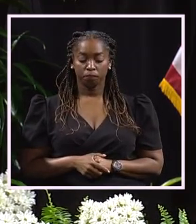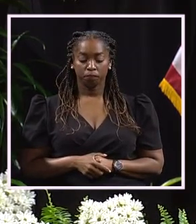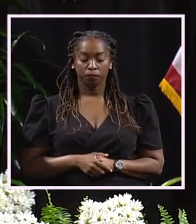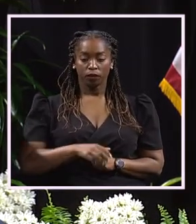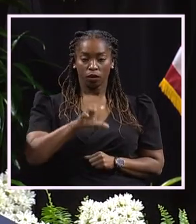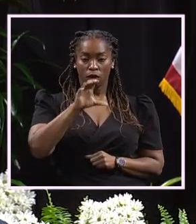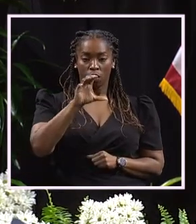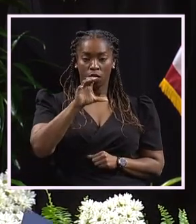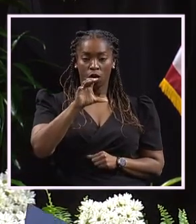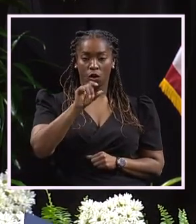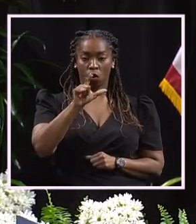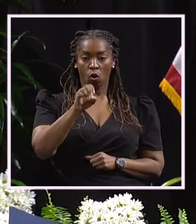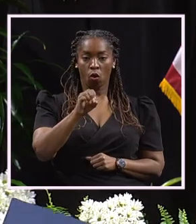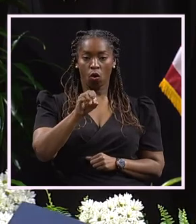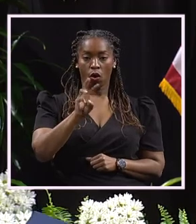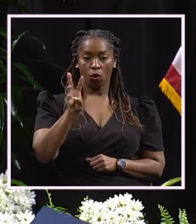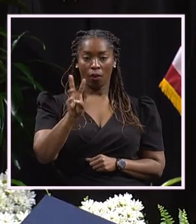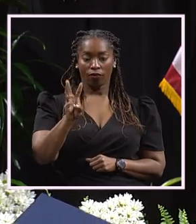Cole Weathers.